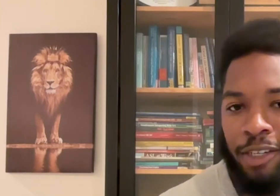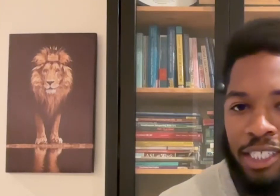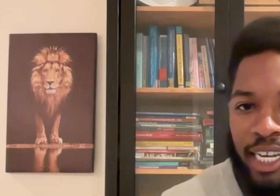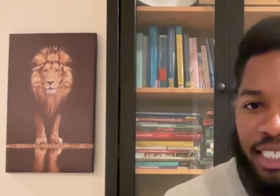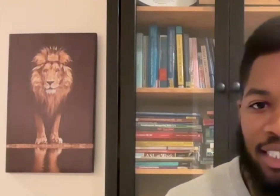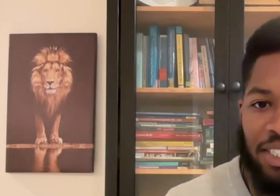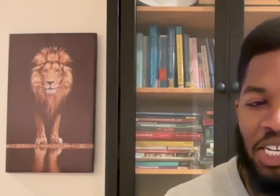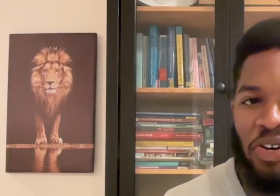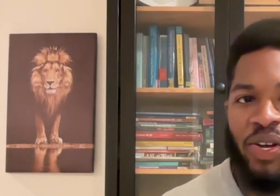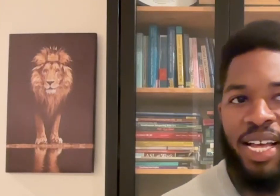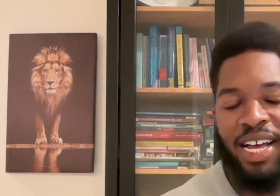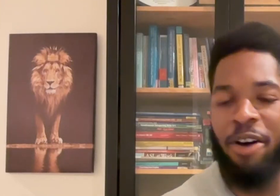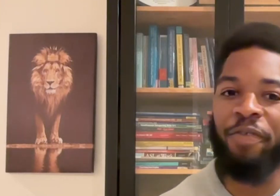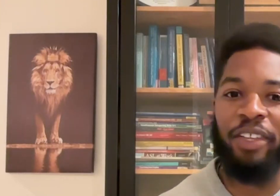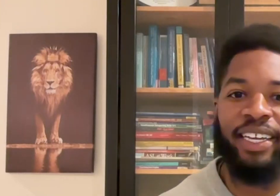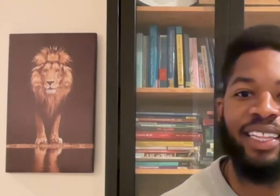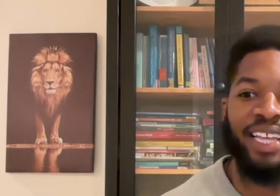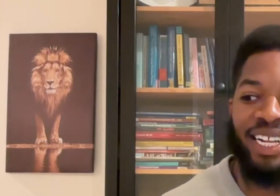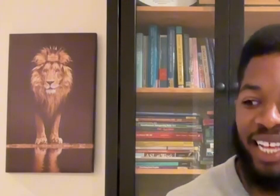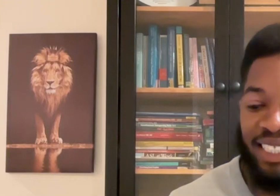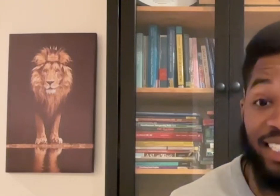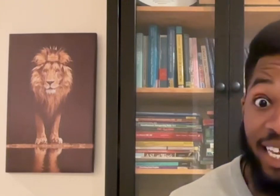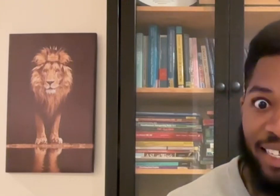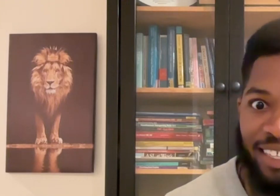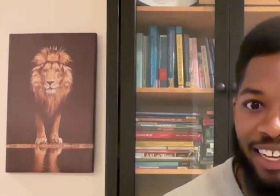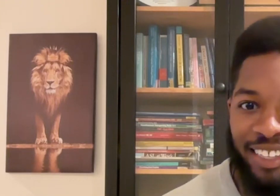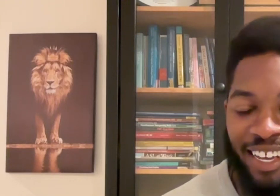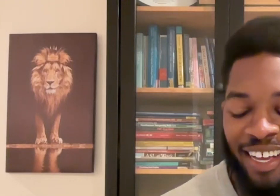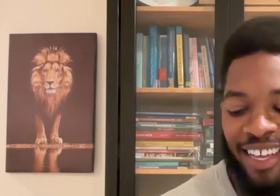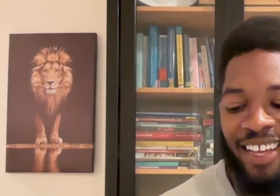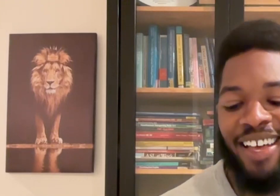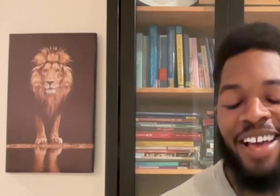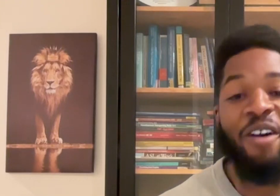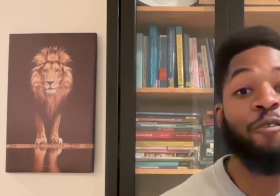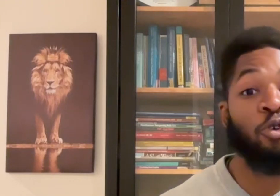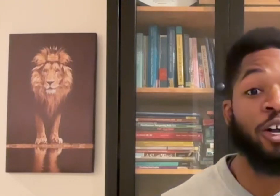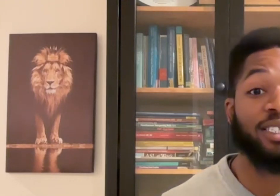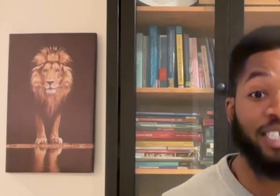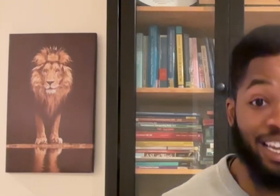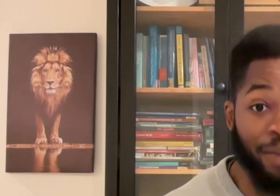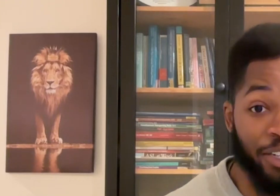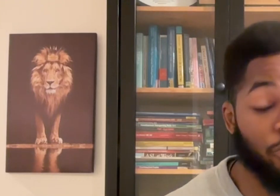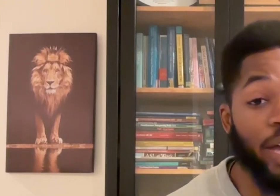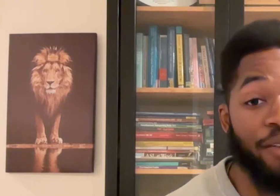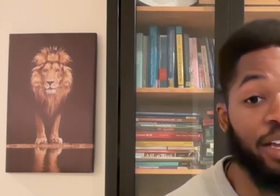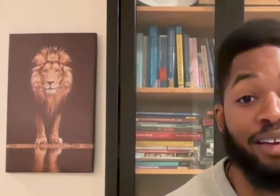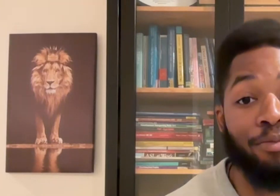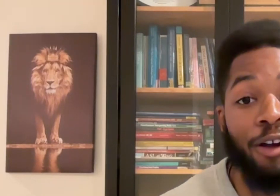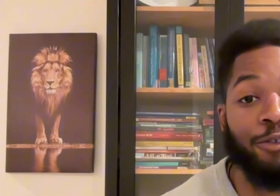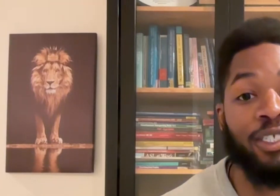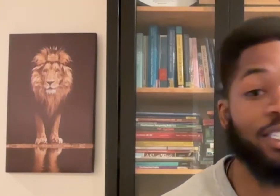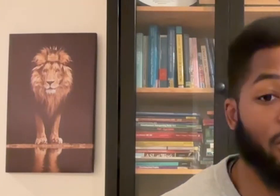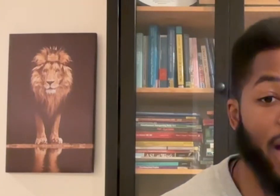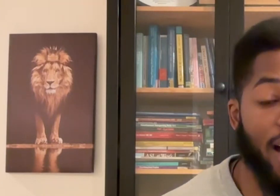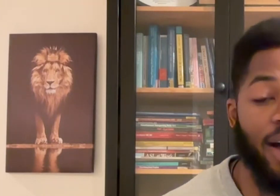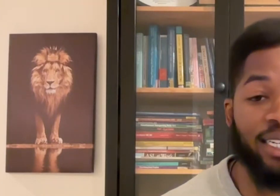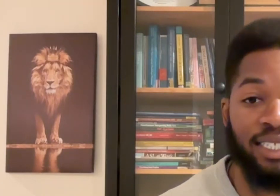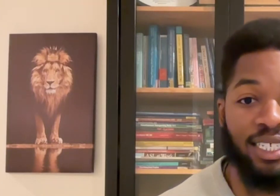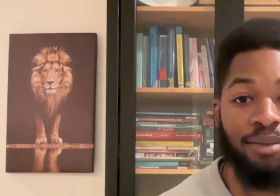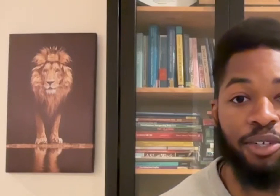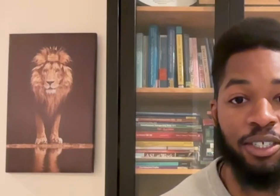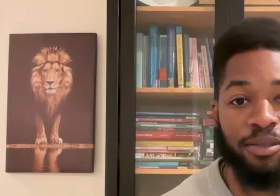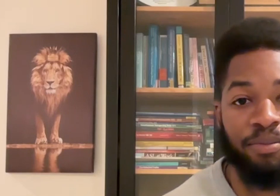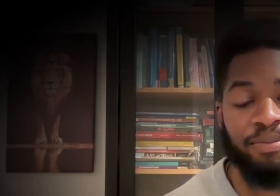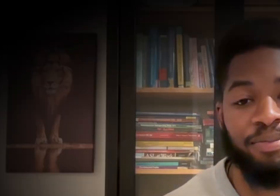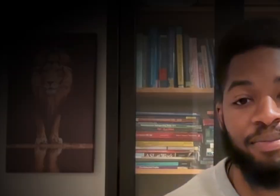casual conversation. So hopefully that stays like that. For teaming, do you have any preferences on how I